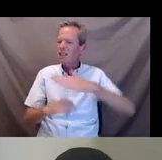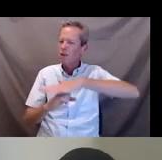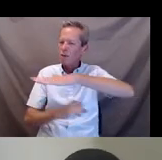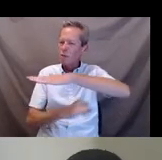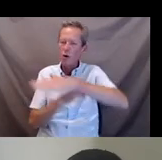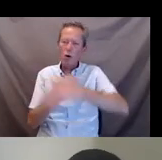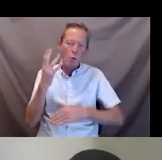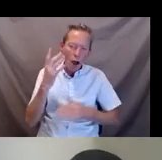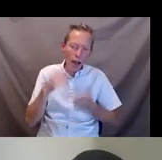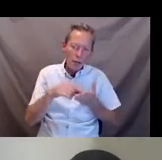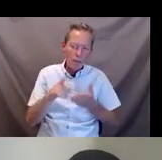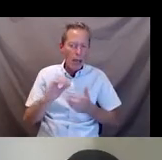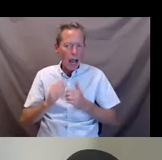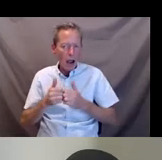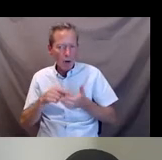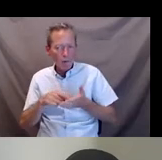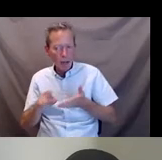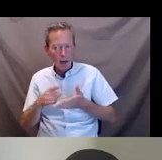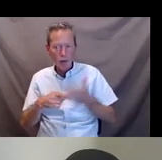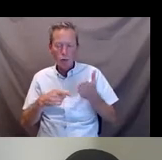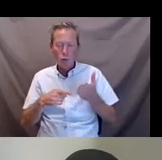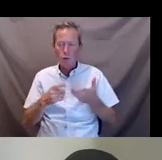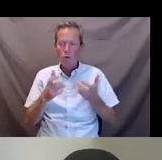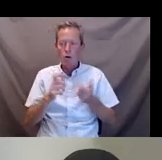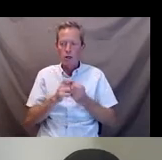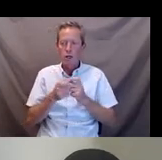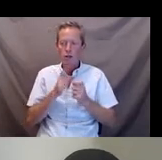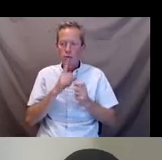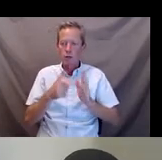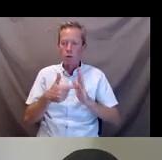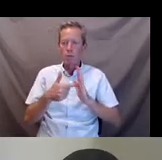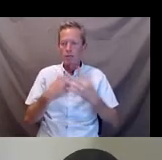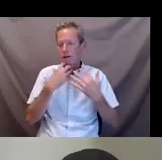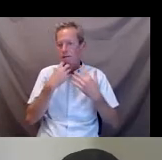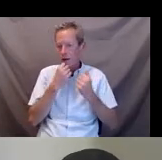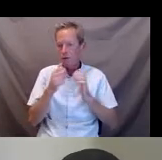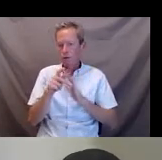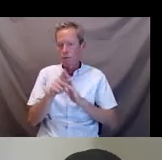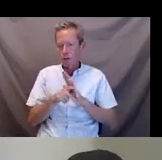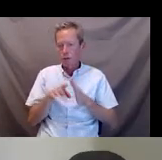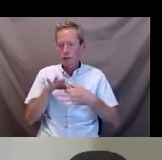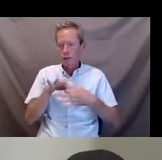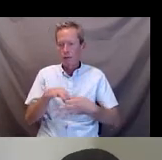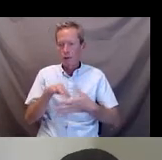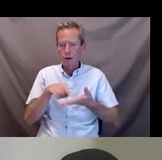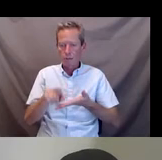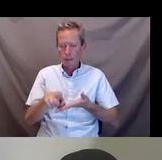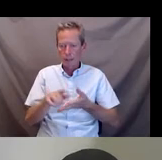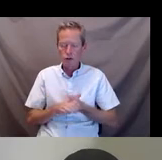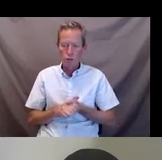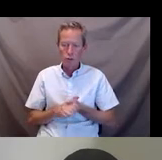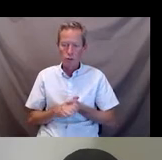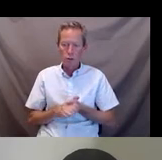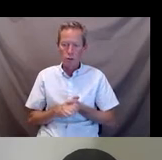pay, and what we want to really represent our values and principles as they relate to compensation. And so right now,